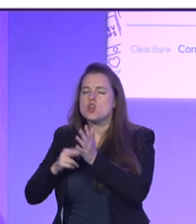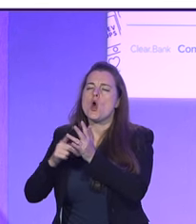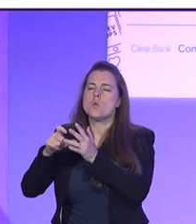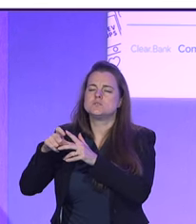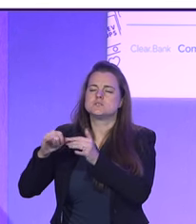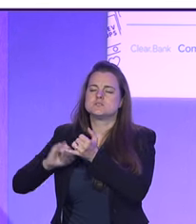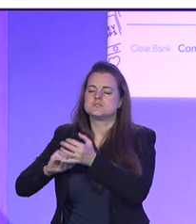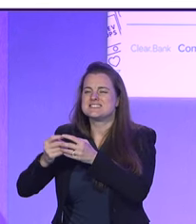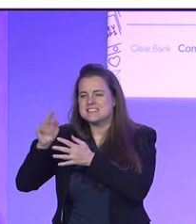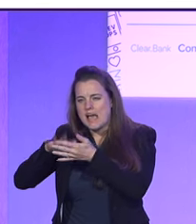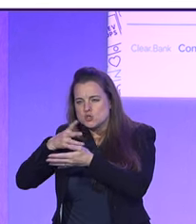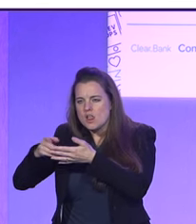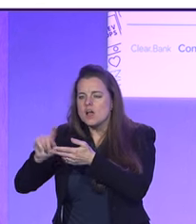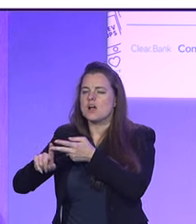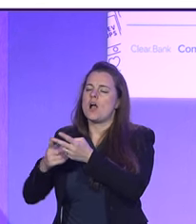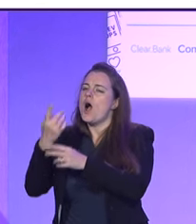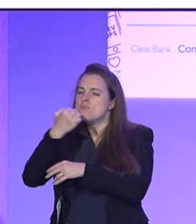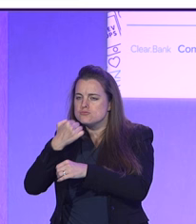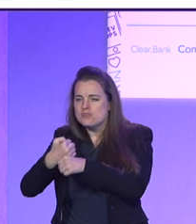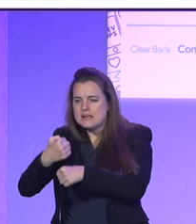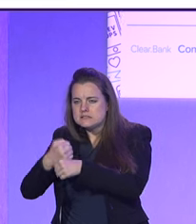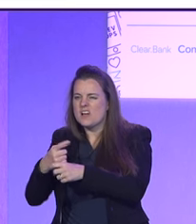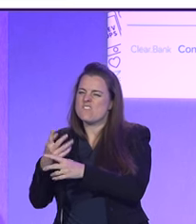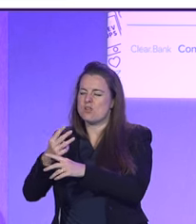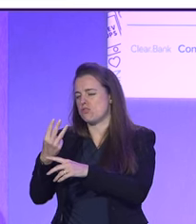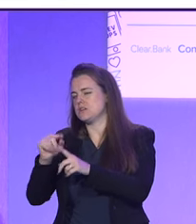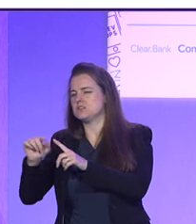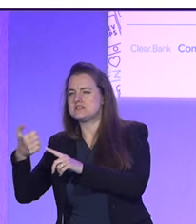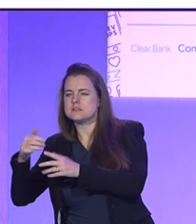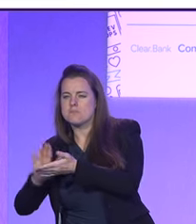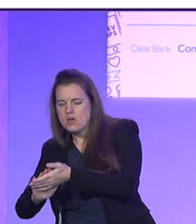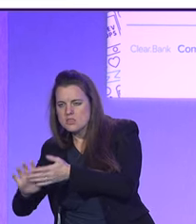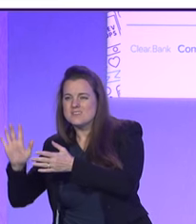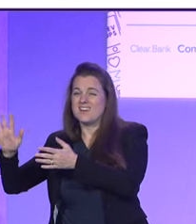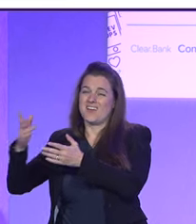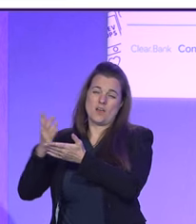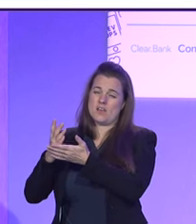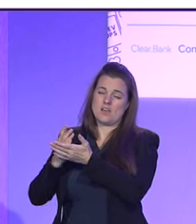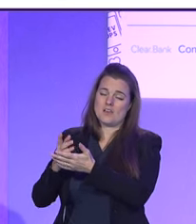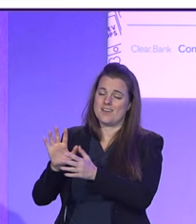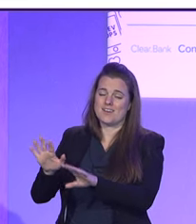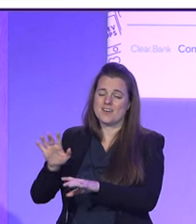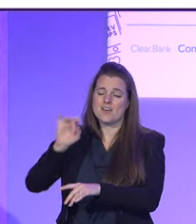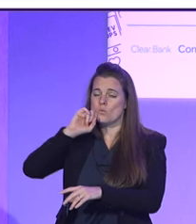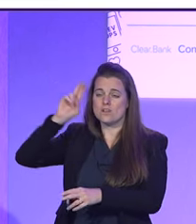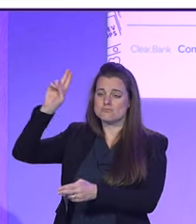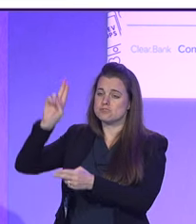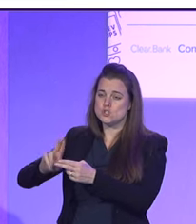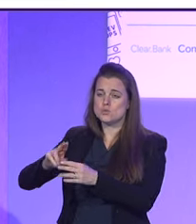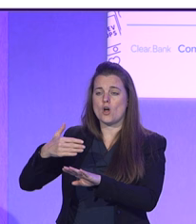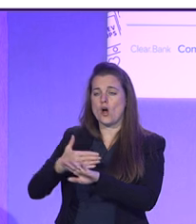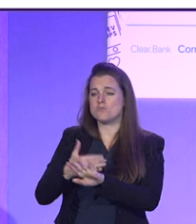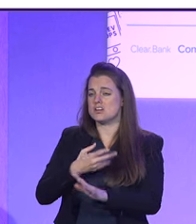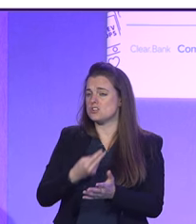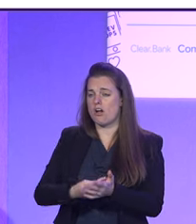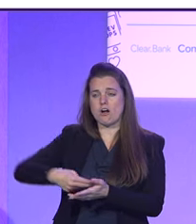upgrading with Kubernetes, which you have to upgrade every 3-6 months. It will do it will basically reduce the operational costs,